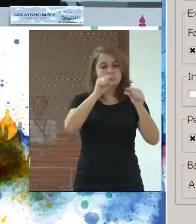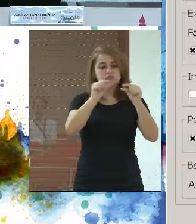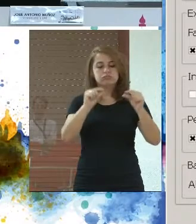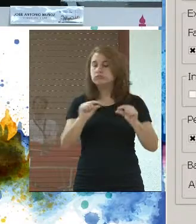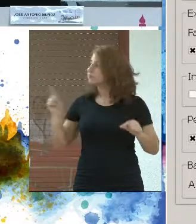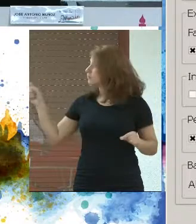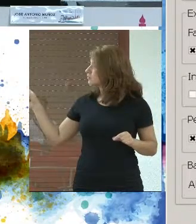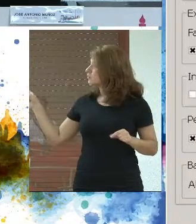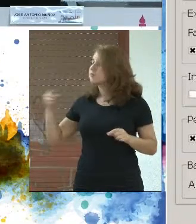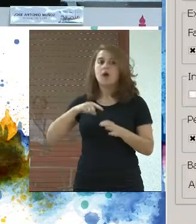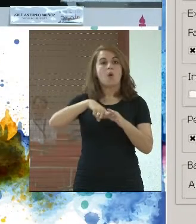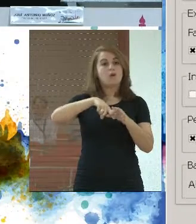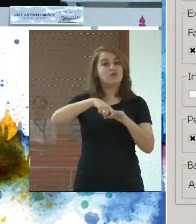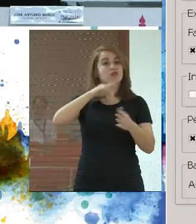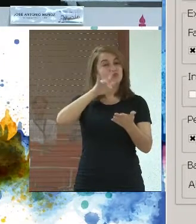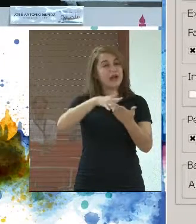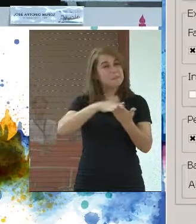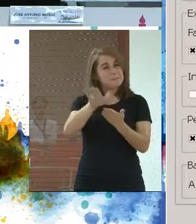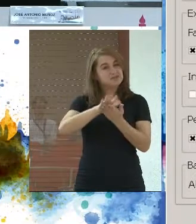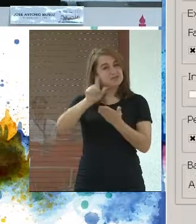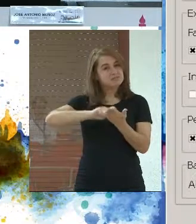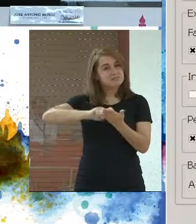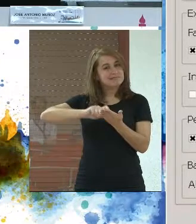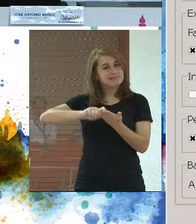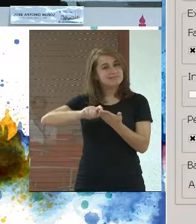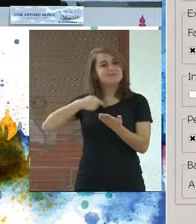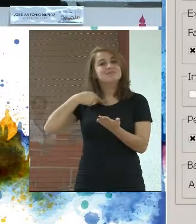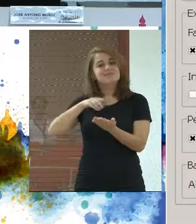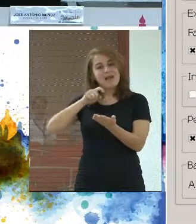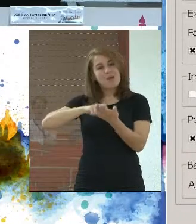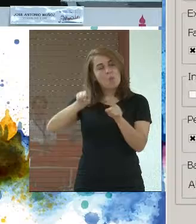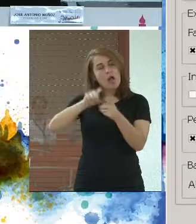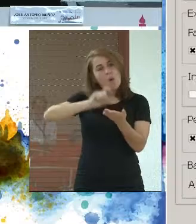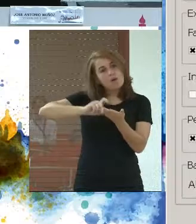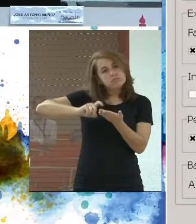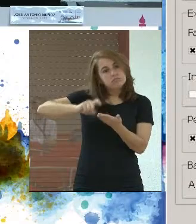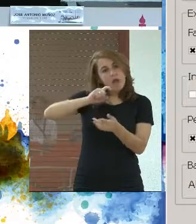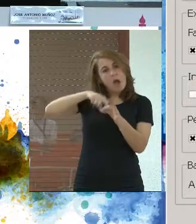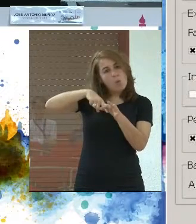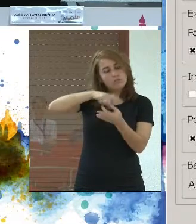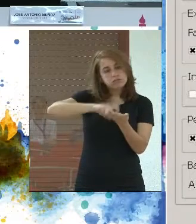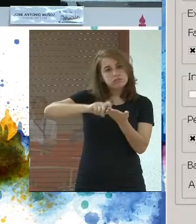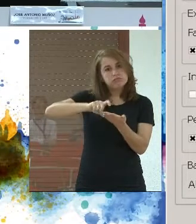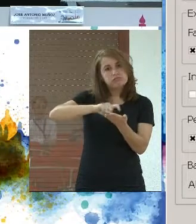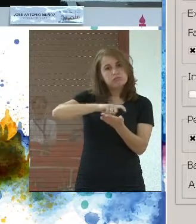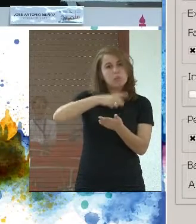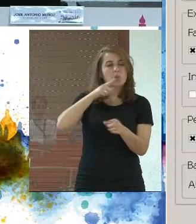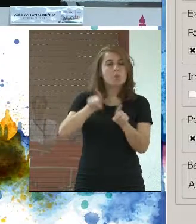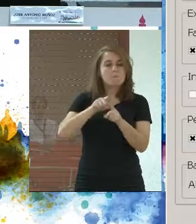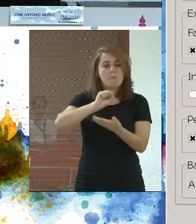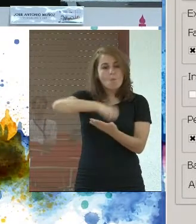holes. I don't know if you see those red marks, but these are holes that are going to be made during the printing.